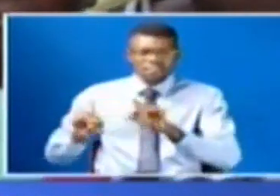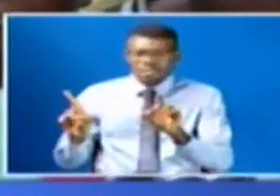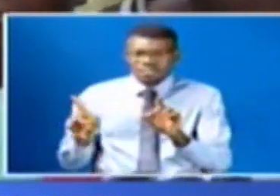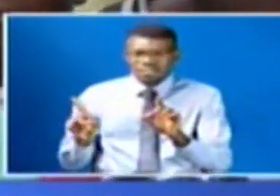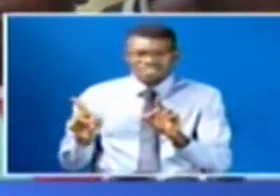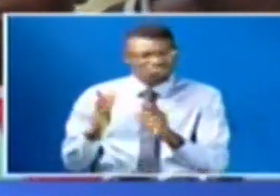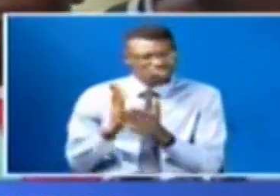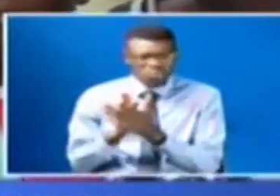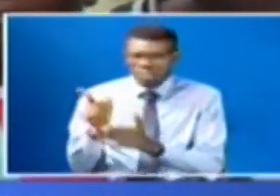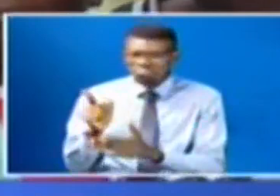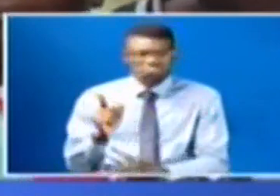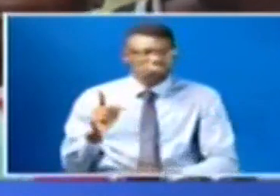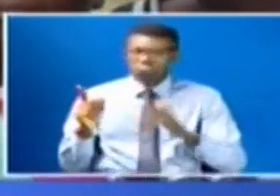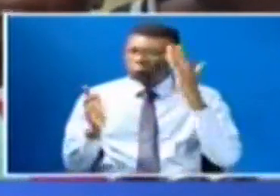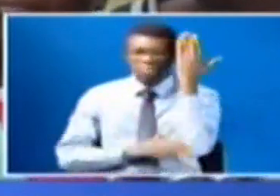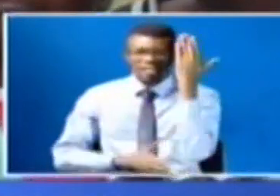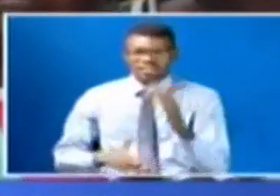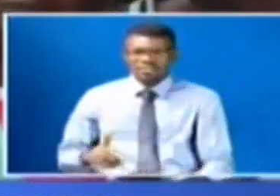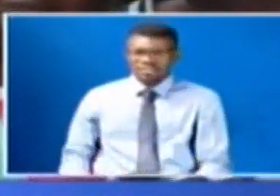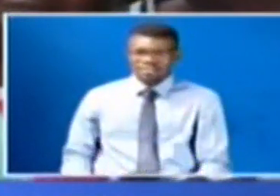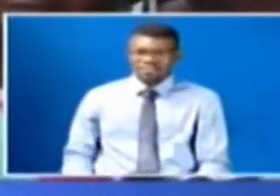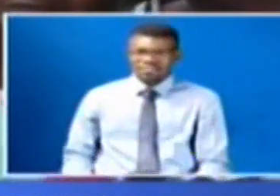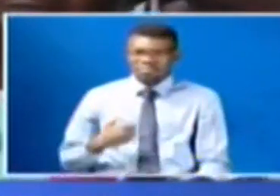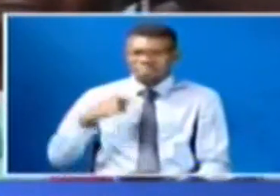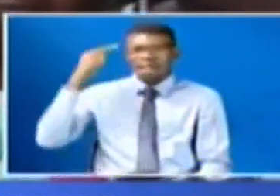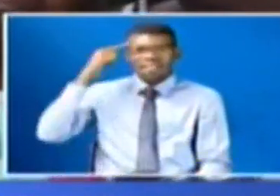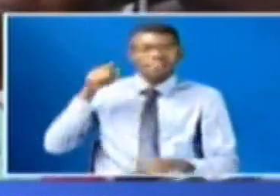you know, it's a bit sad, all right? And I don't think that was what she bargained for.